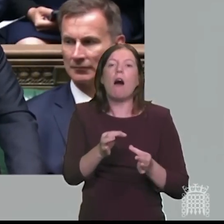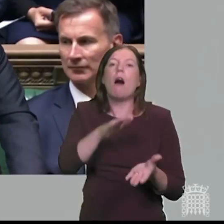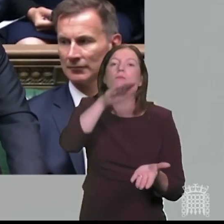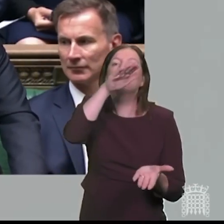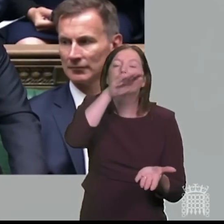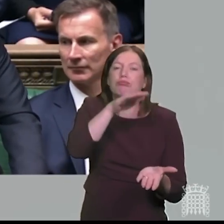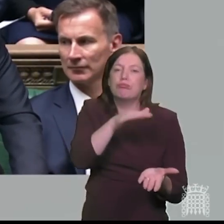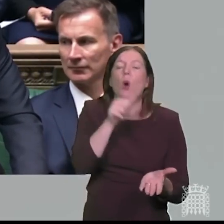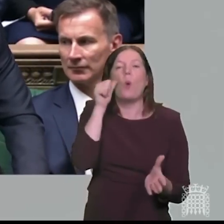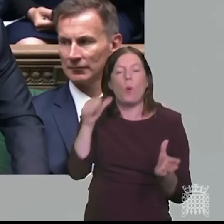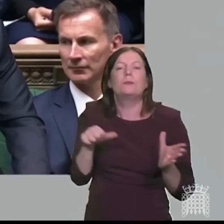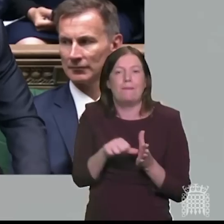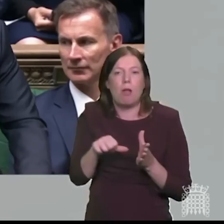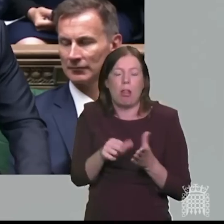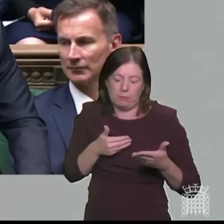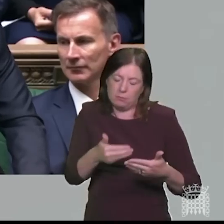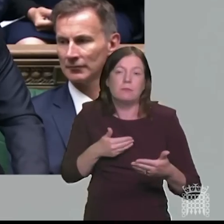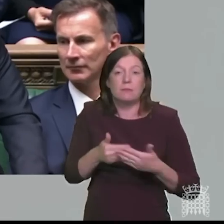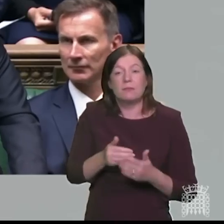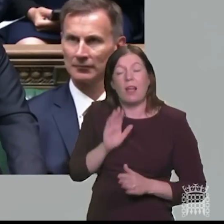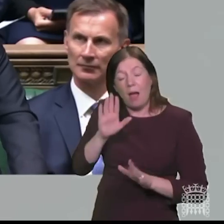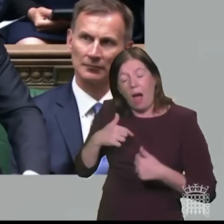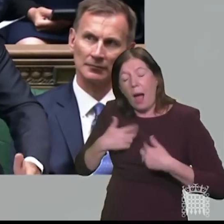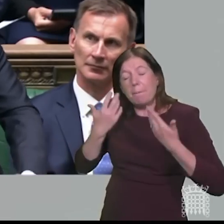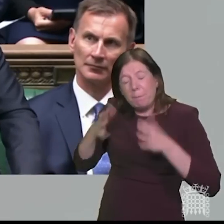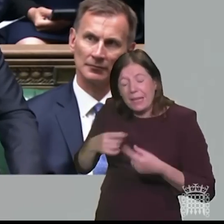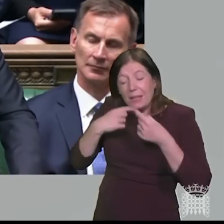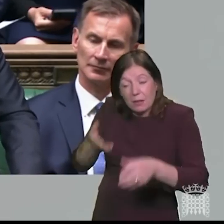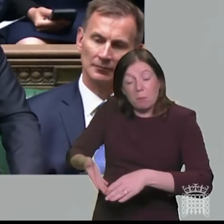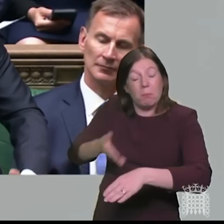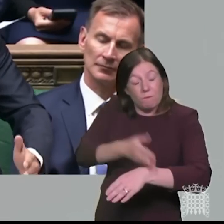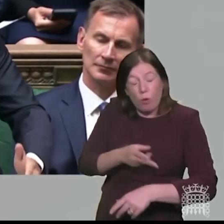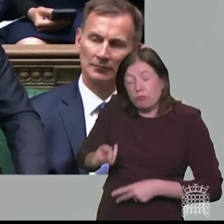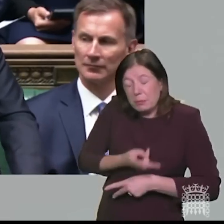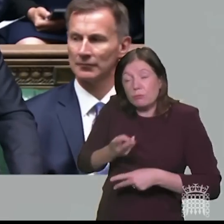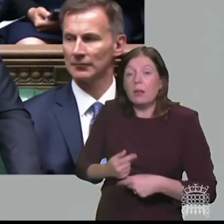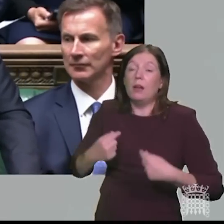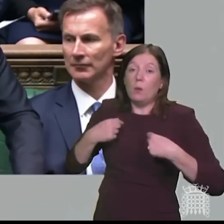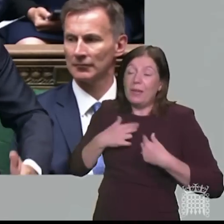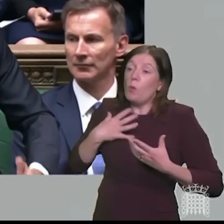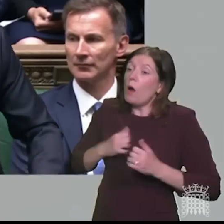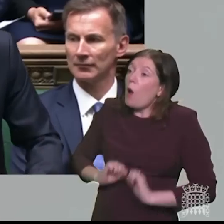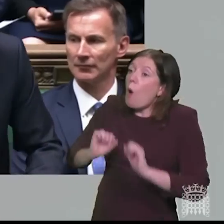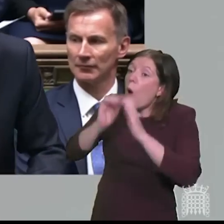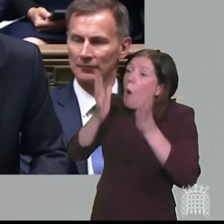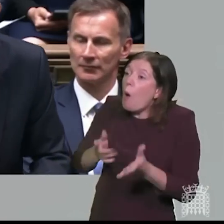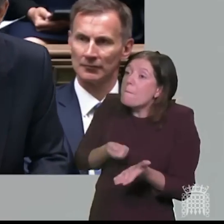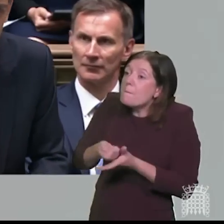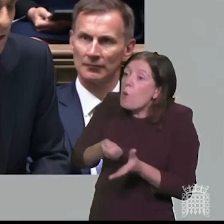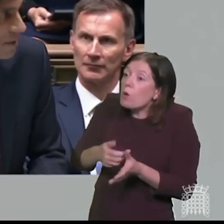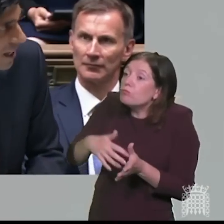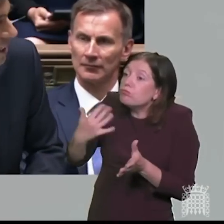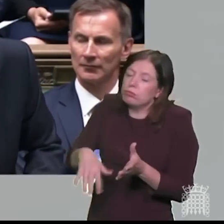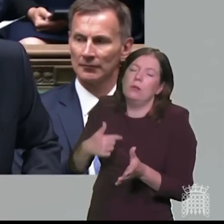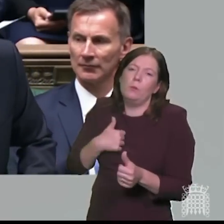But in the meantime, Mr. Speaker, as I was explaining previously, we are taking practical steps to support mortgage holders across the United